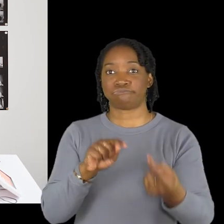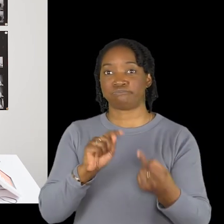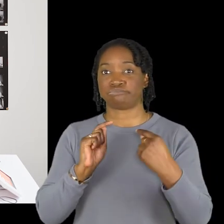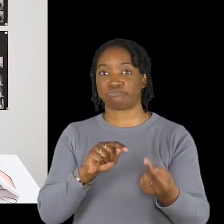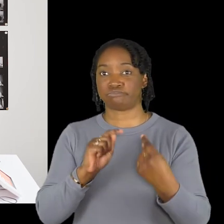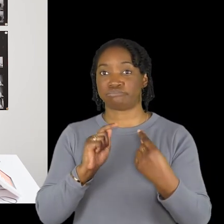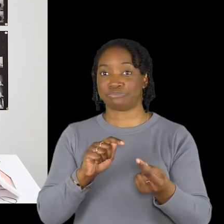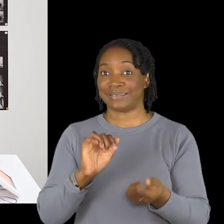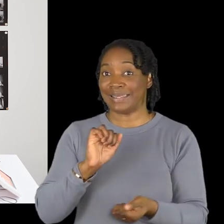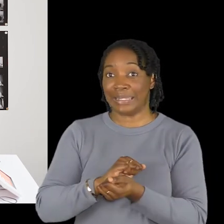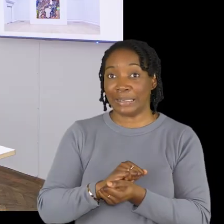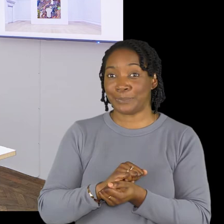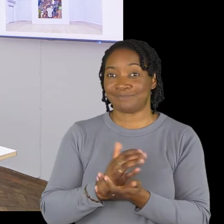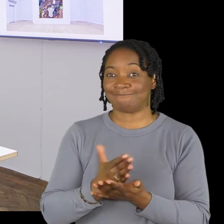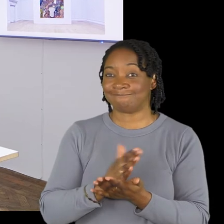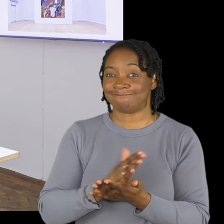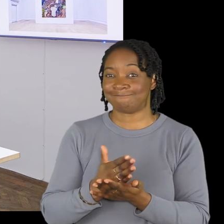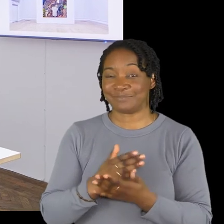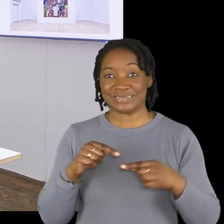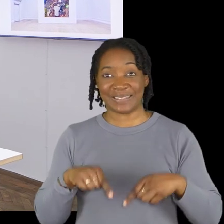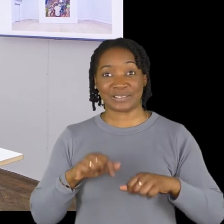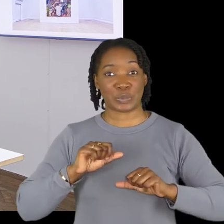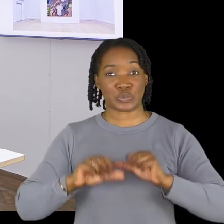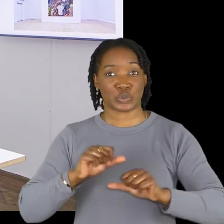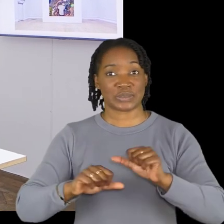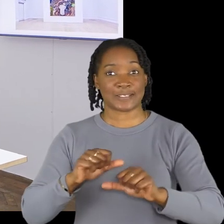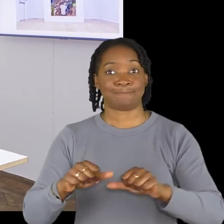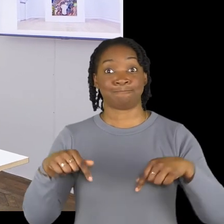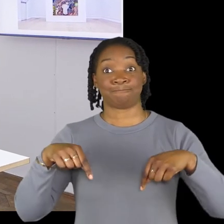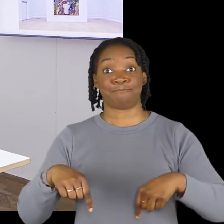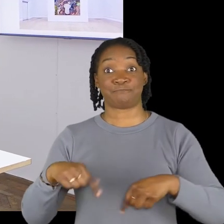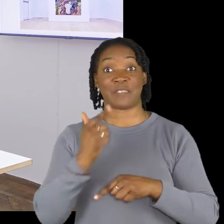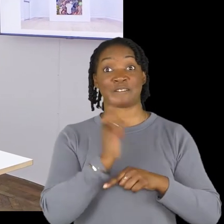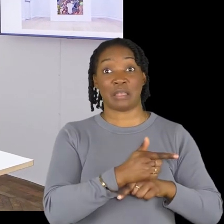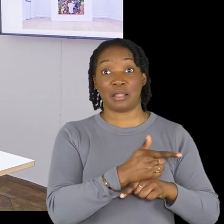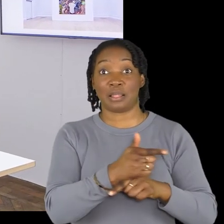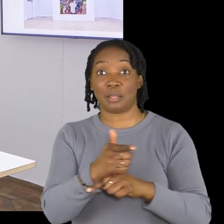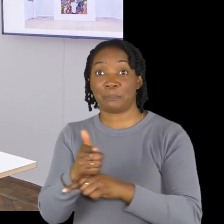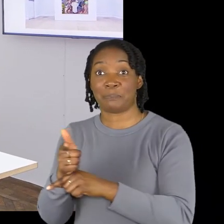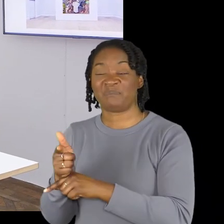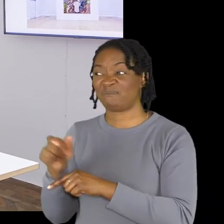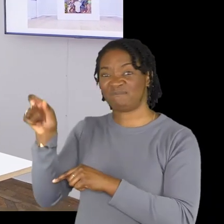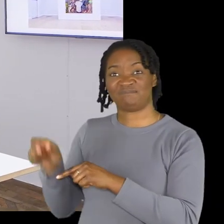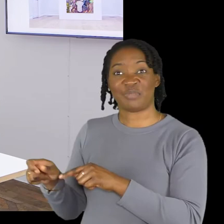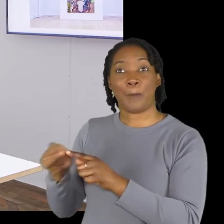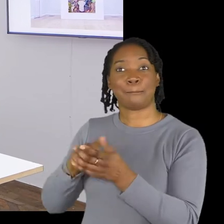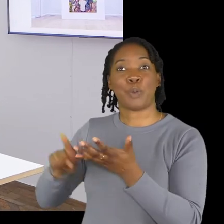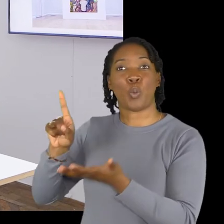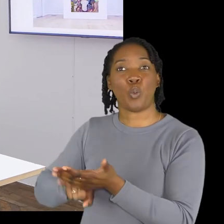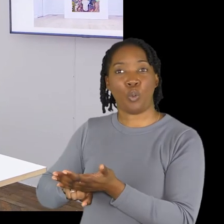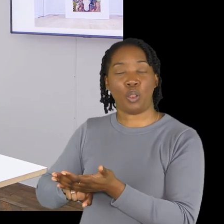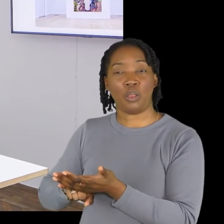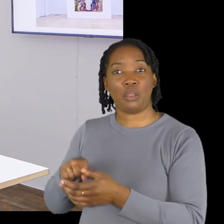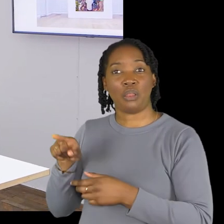necessarily kept. So even this process of having this film from Paul